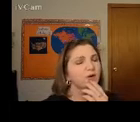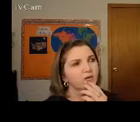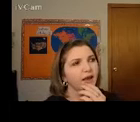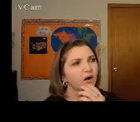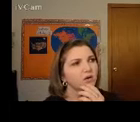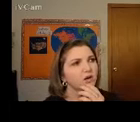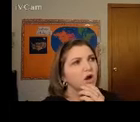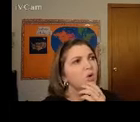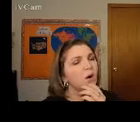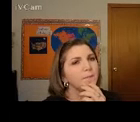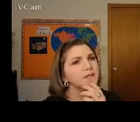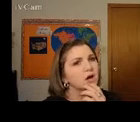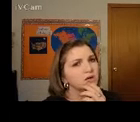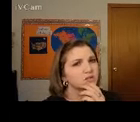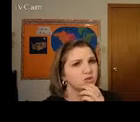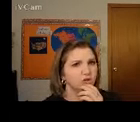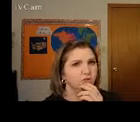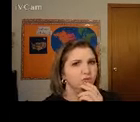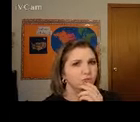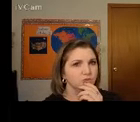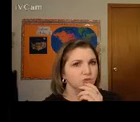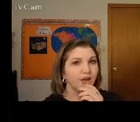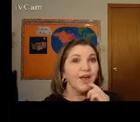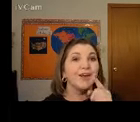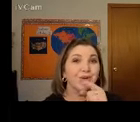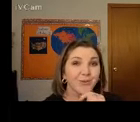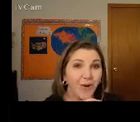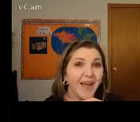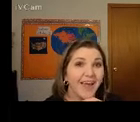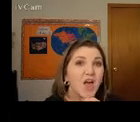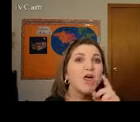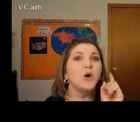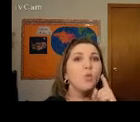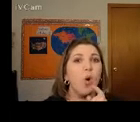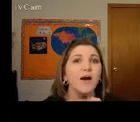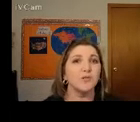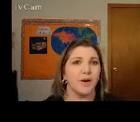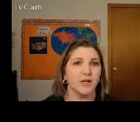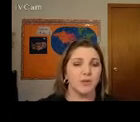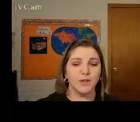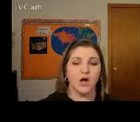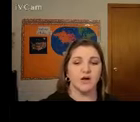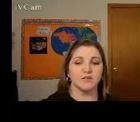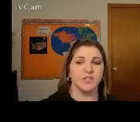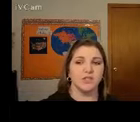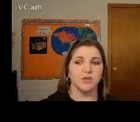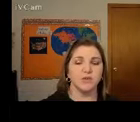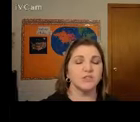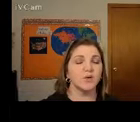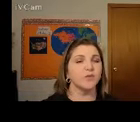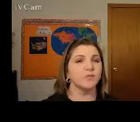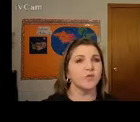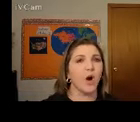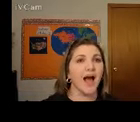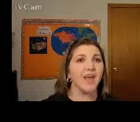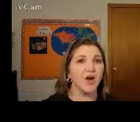possessive pronoun, what belongs to you? You're right. The water bottle belongs to you. So